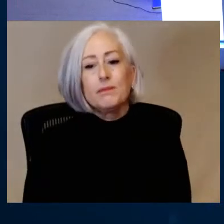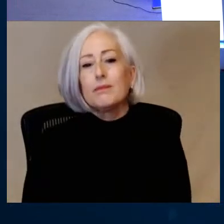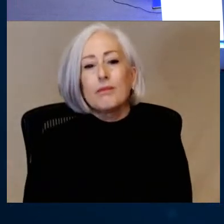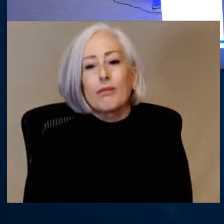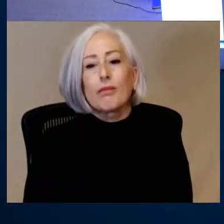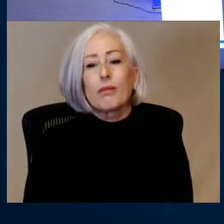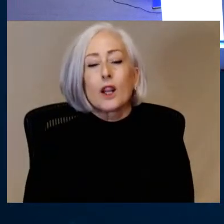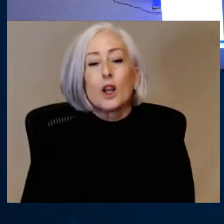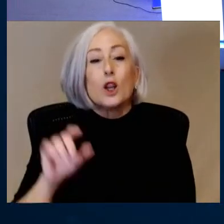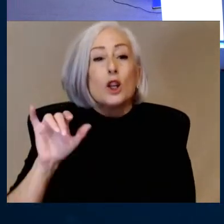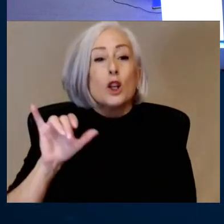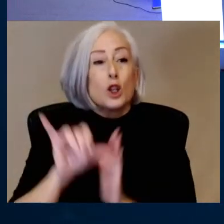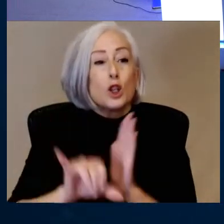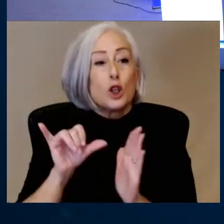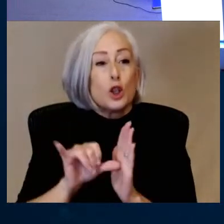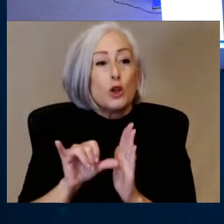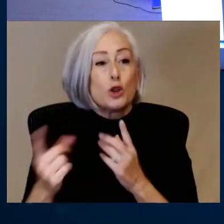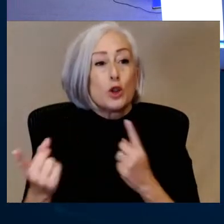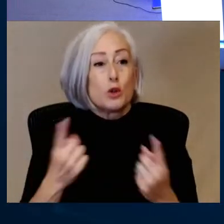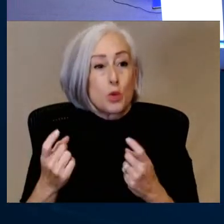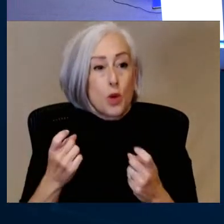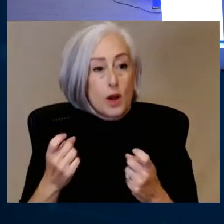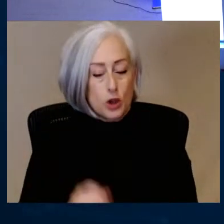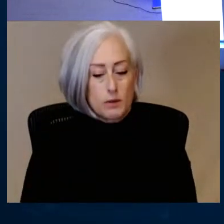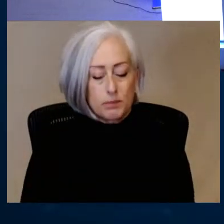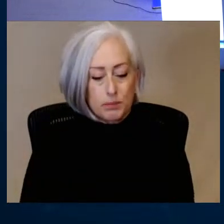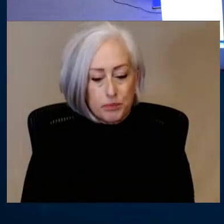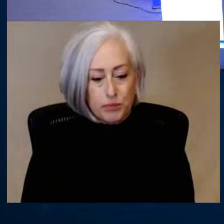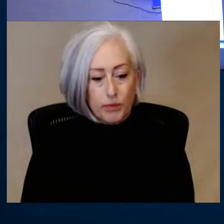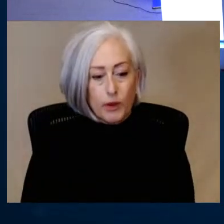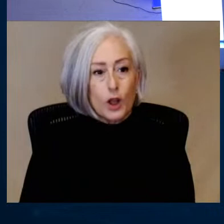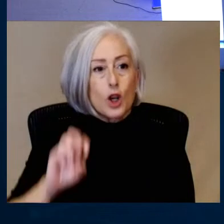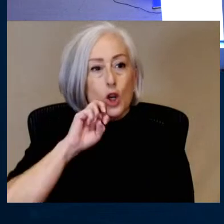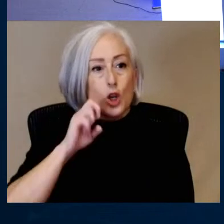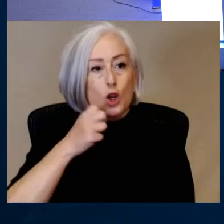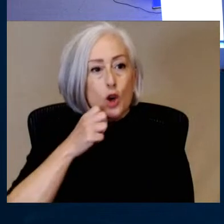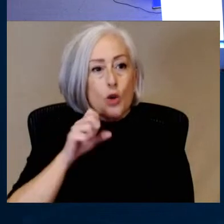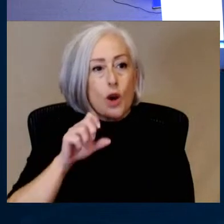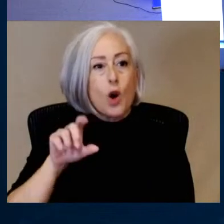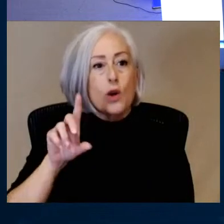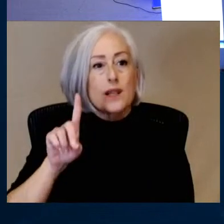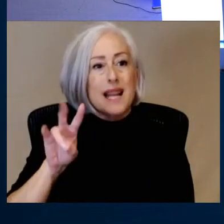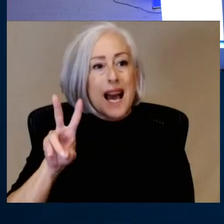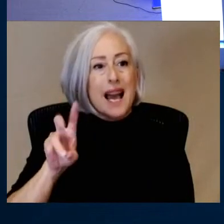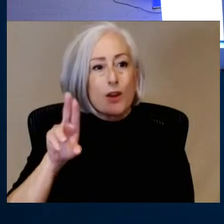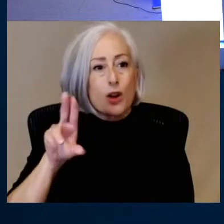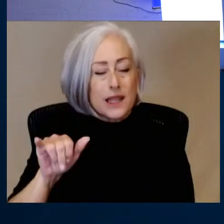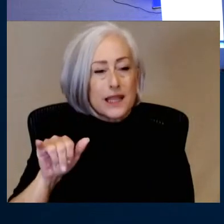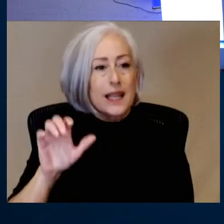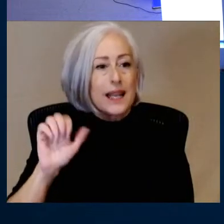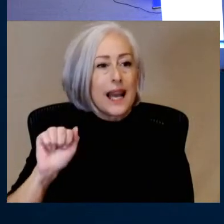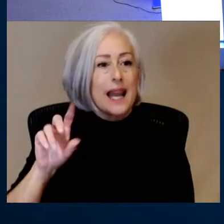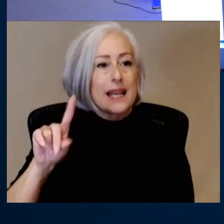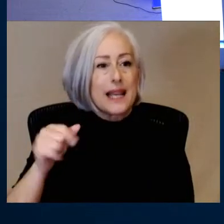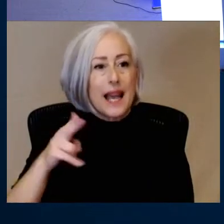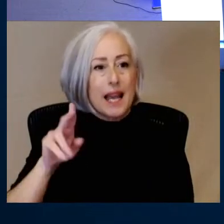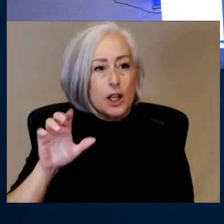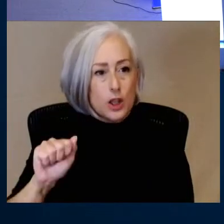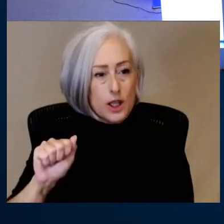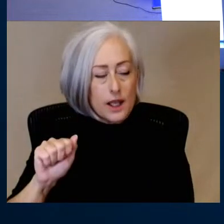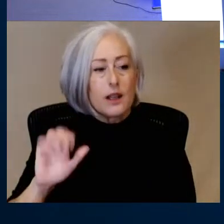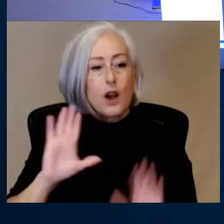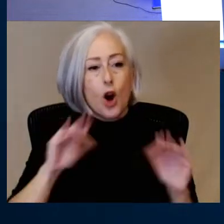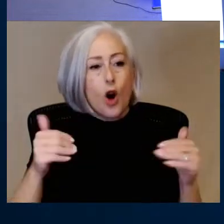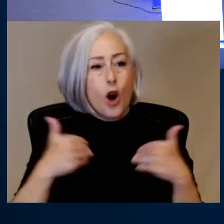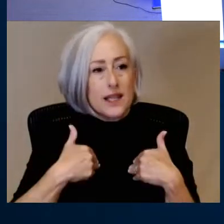YouTube. One of our YouTube viewers is asking, is neurodiversity, ADHD, autism, things like that, a risk factor